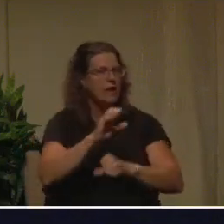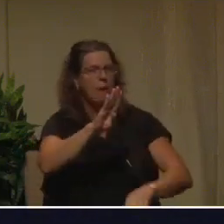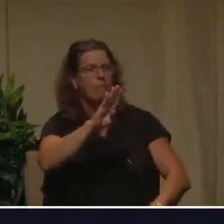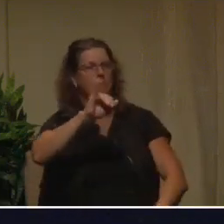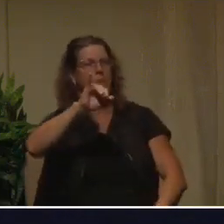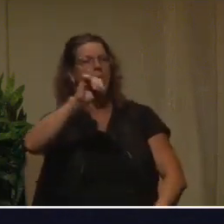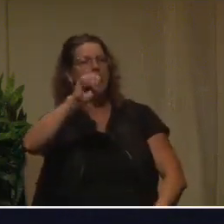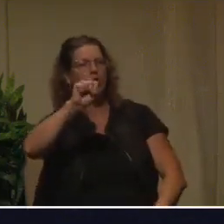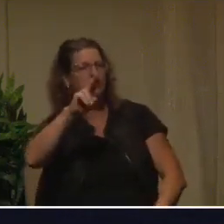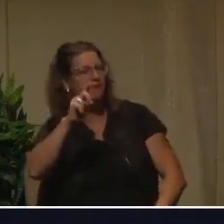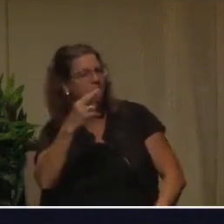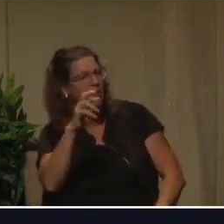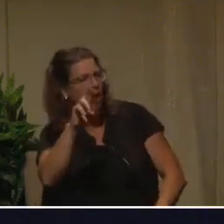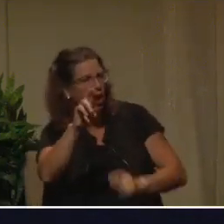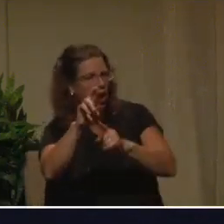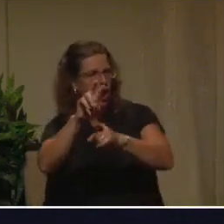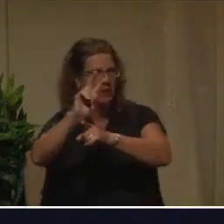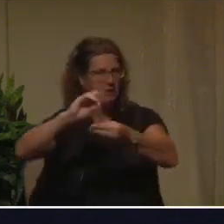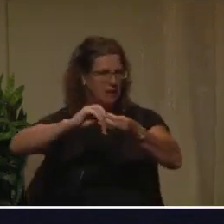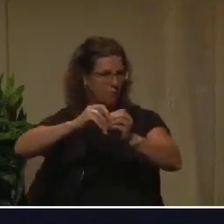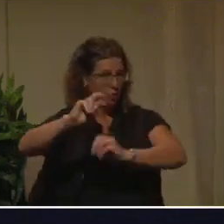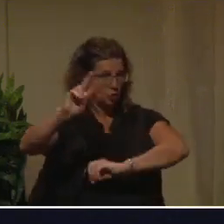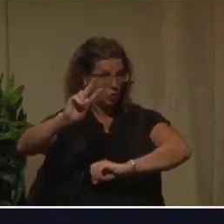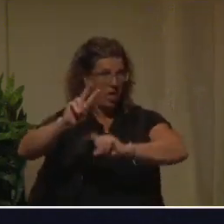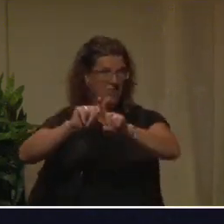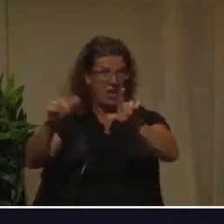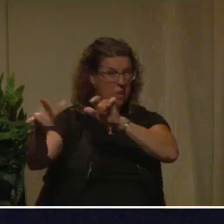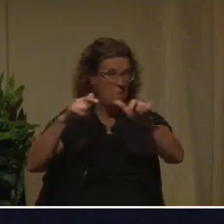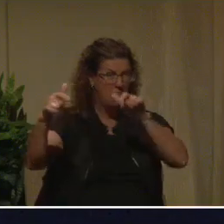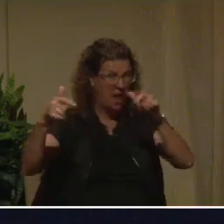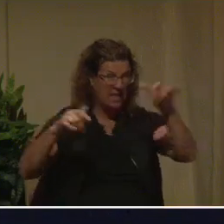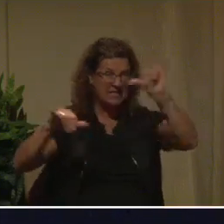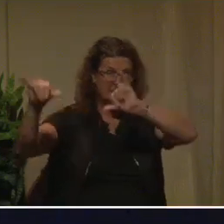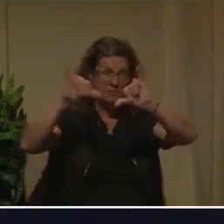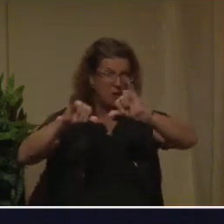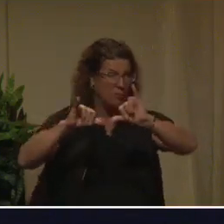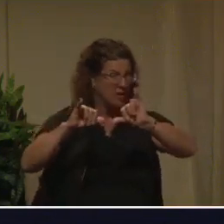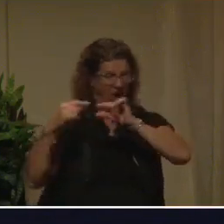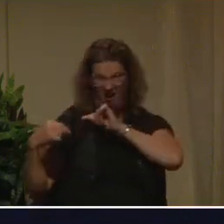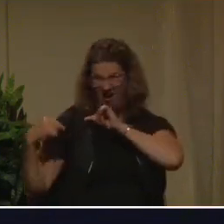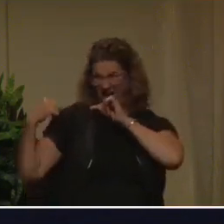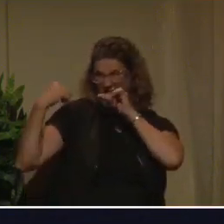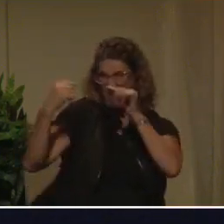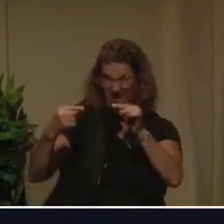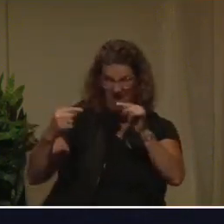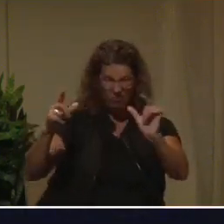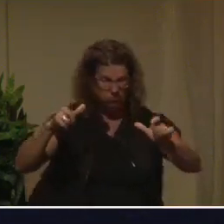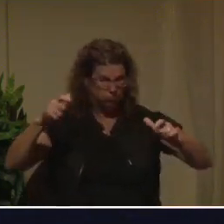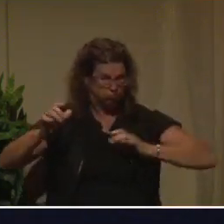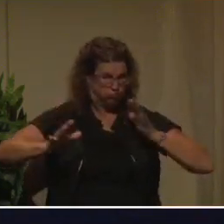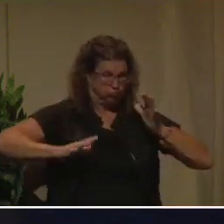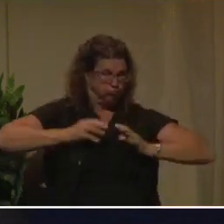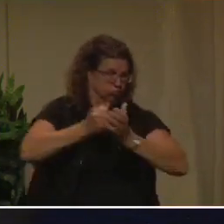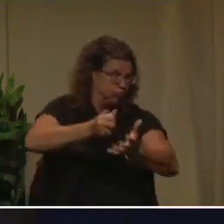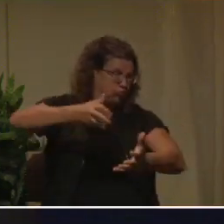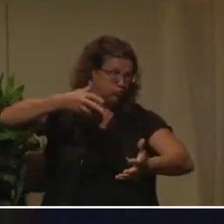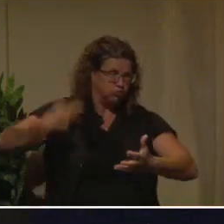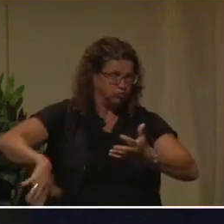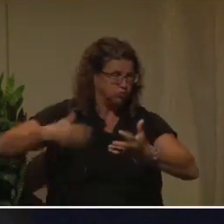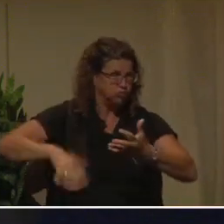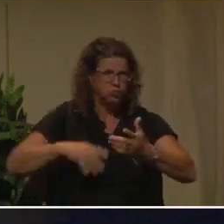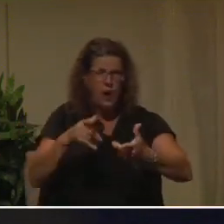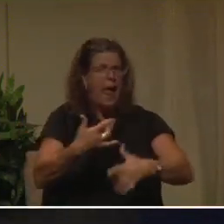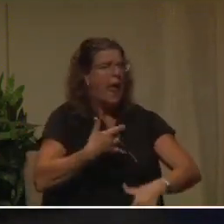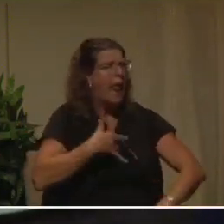biggest such project ever to be done on Earth. And the idea was they were going to put, I think there were